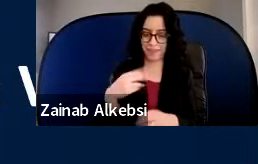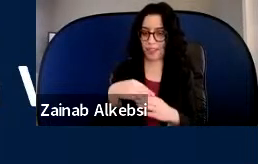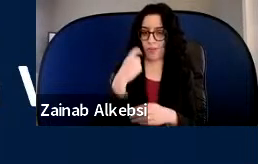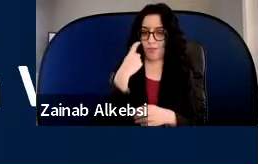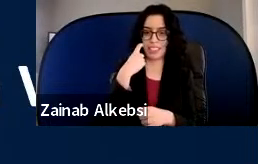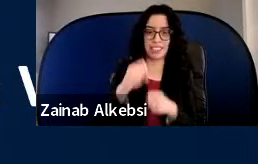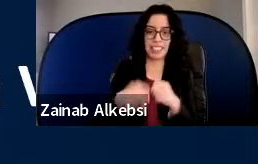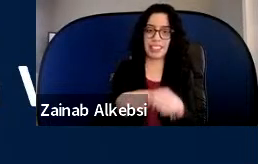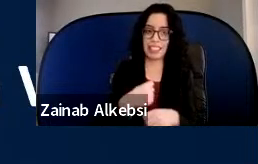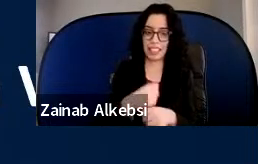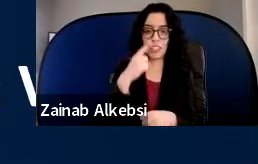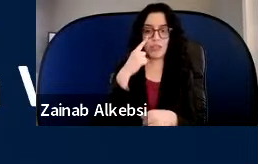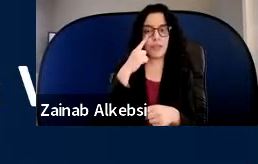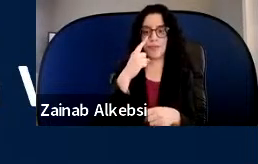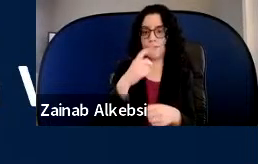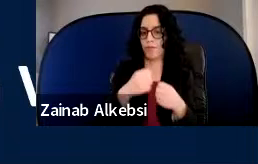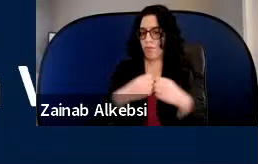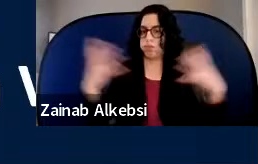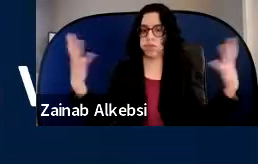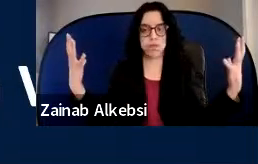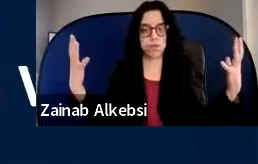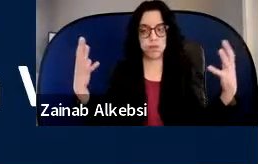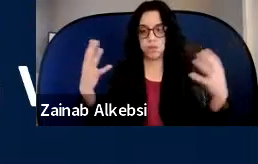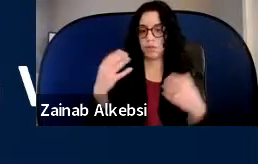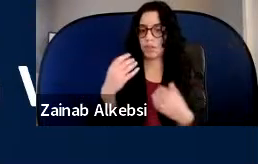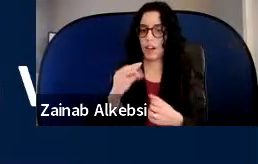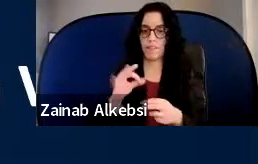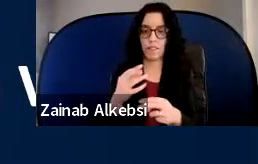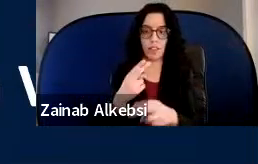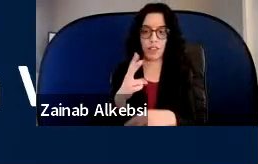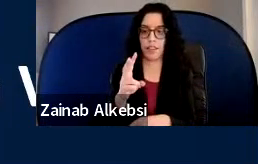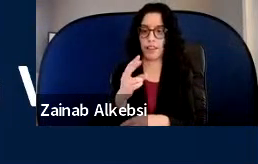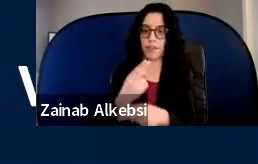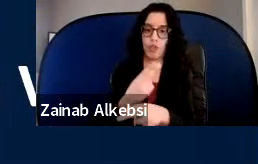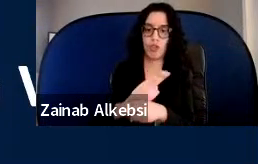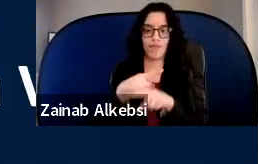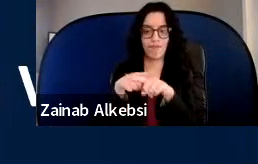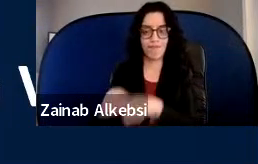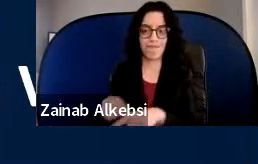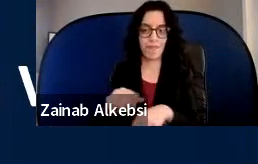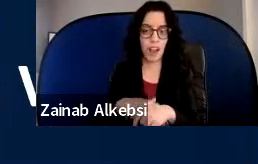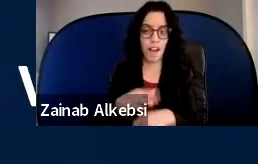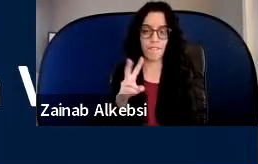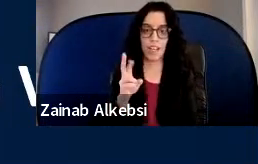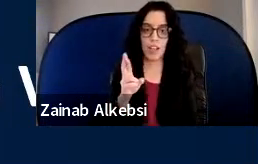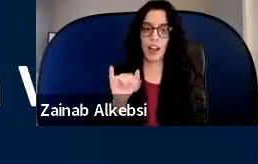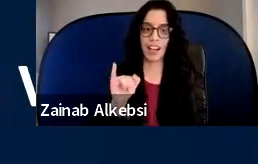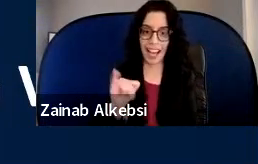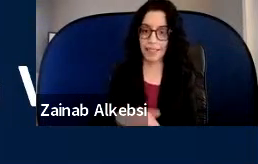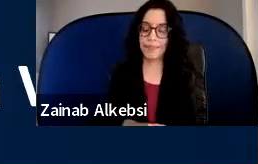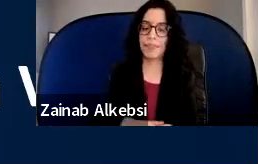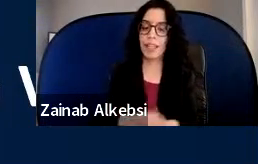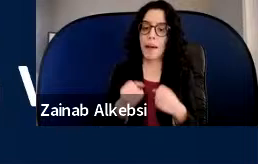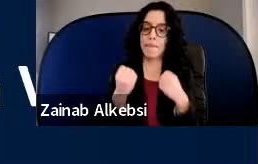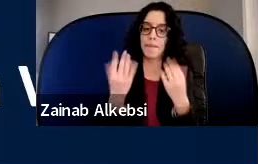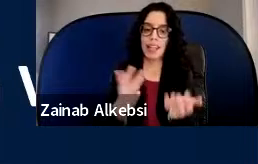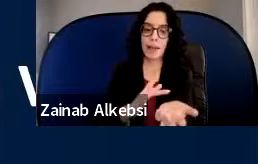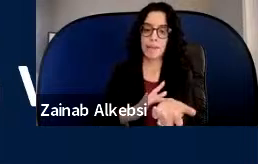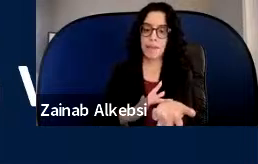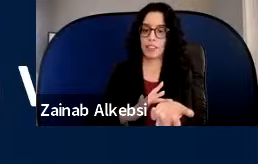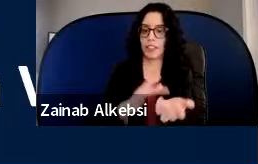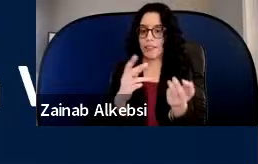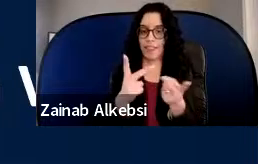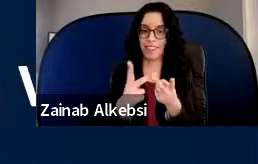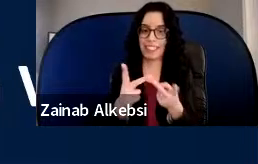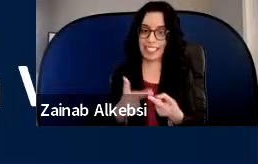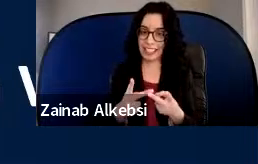So as I mentioned a moment ago, what we're seeing, especially in the last couple of years, is a huge explosion in and